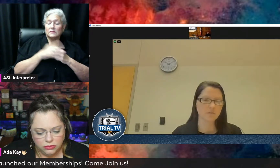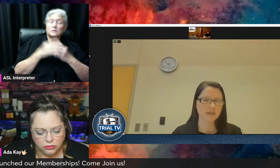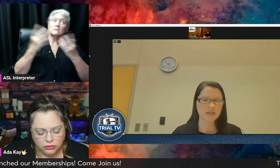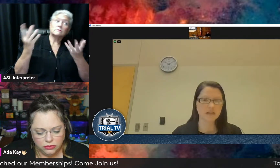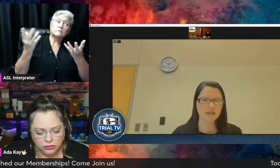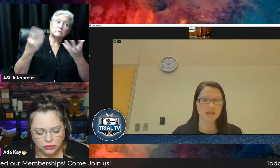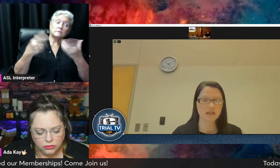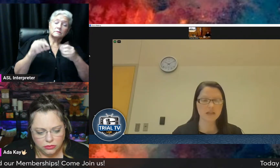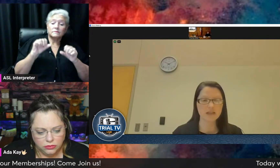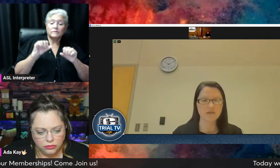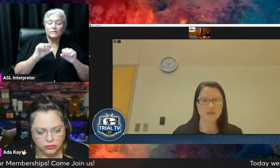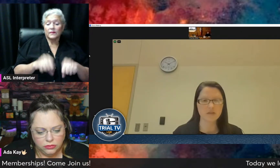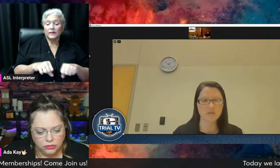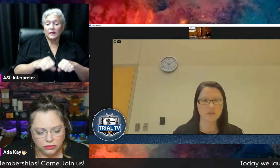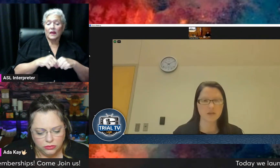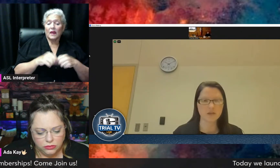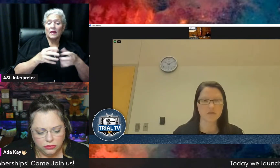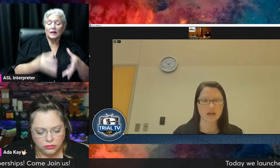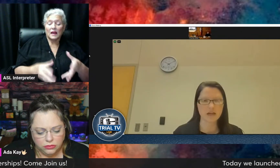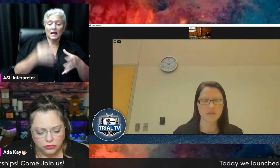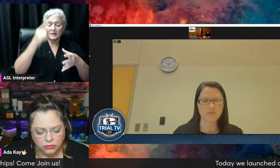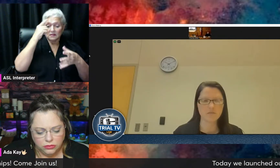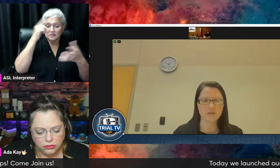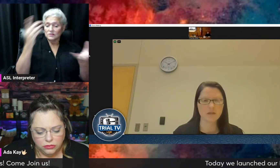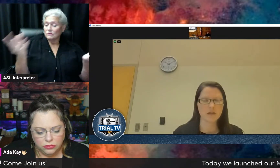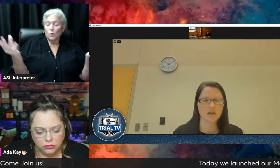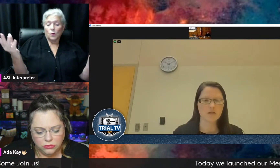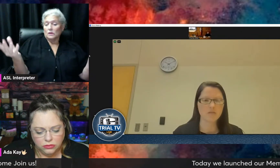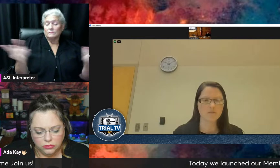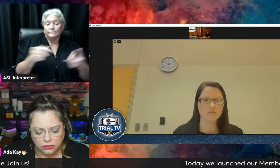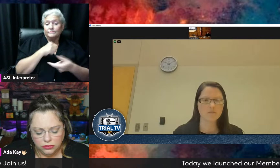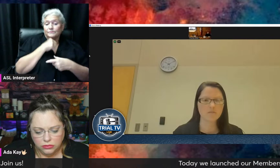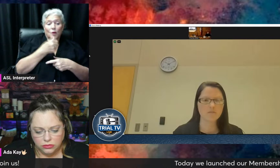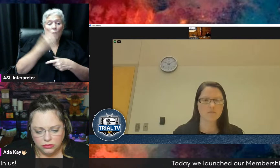for basically an indefinite period of time.